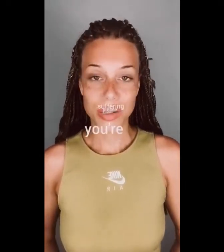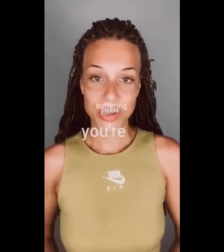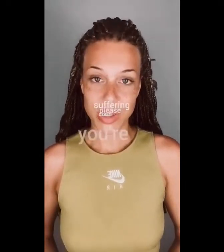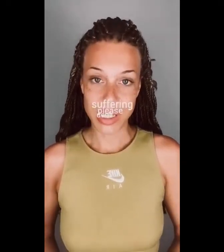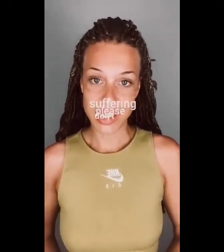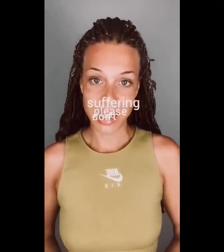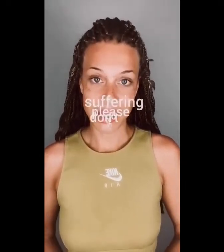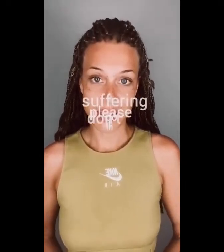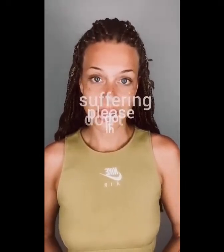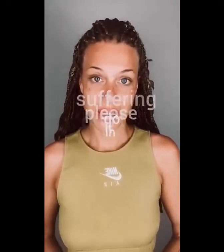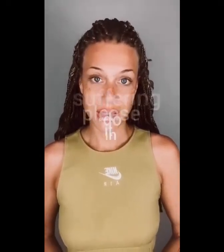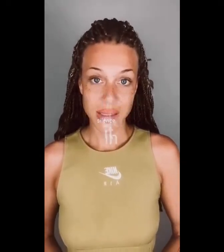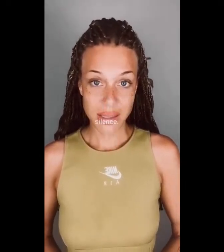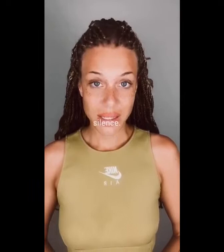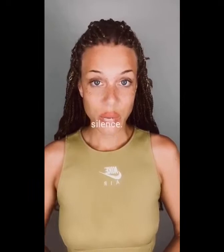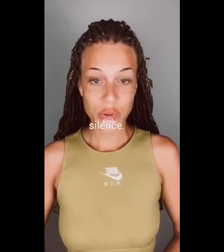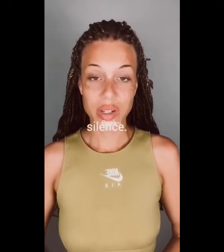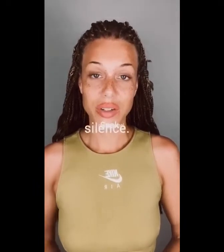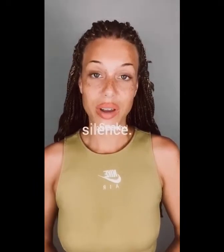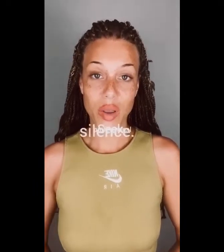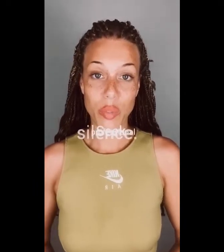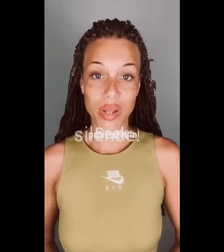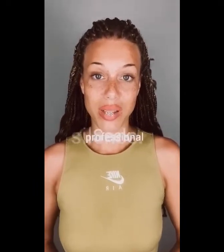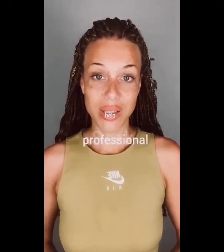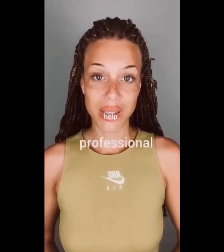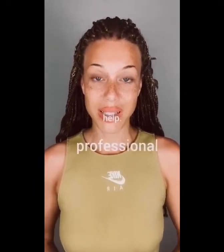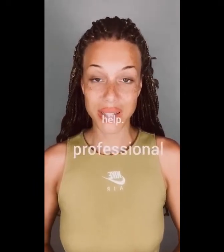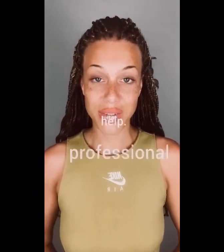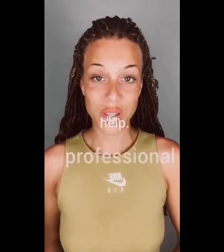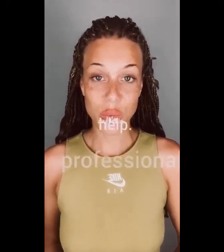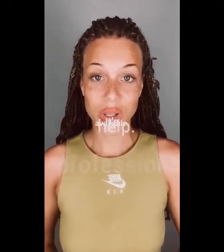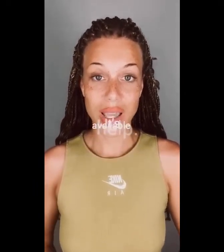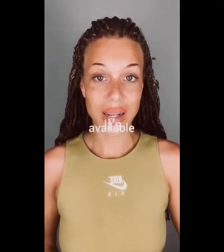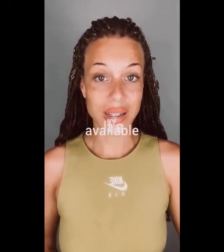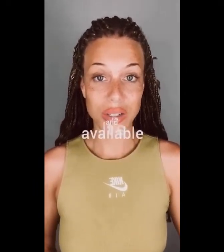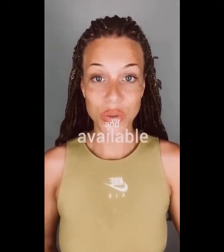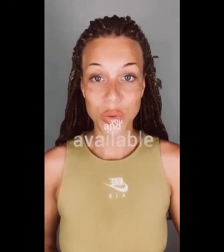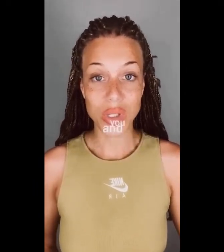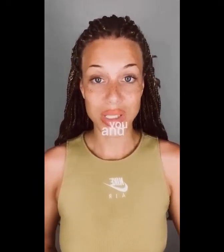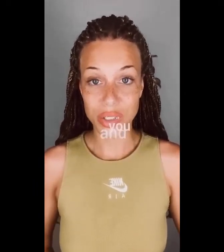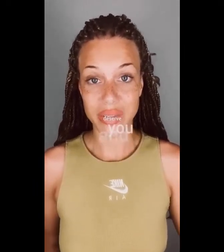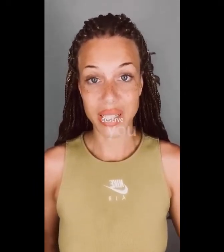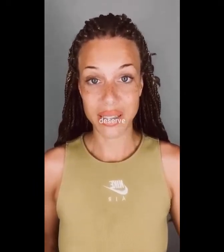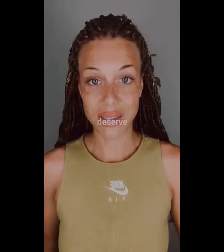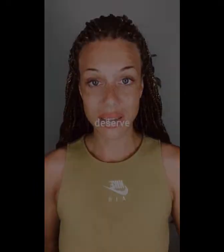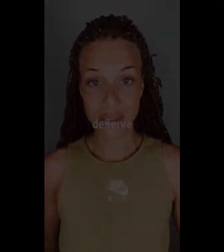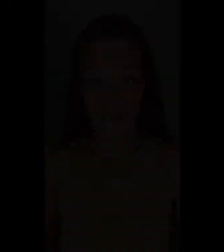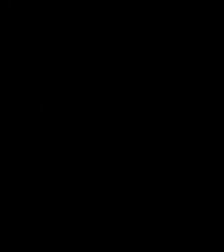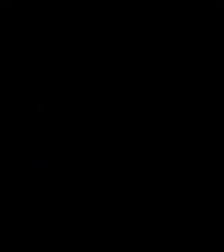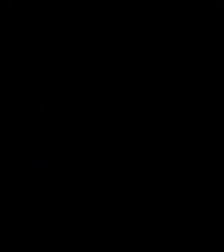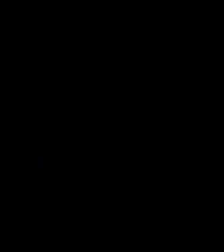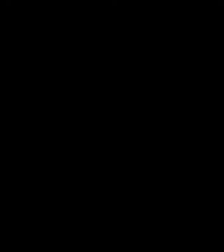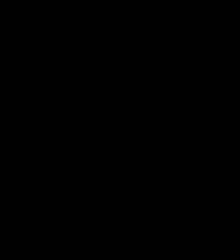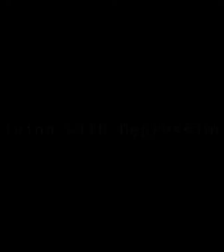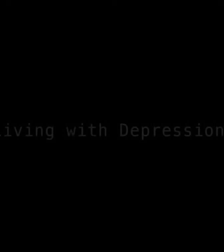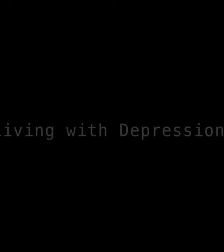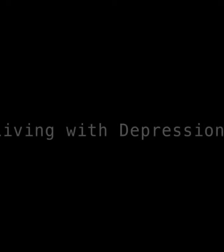suffering, please don't do it in silence. Seek professional help. It's available and you deserve it.